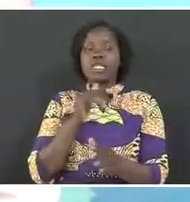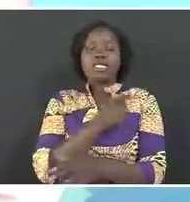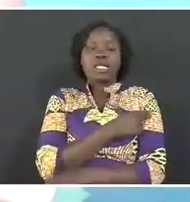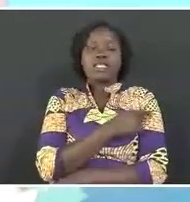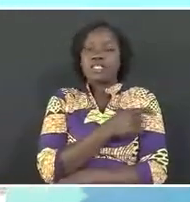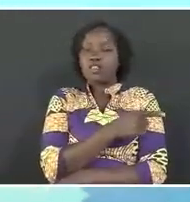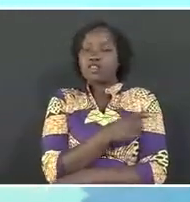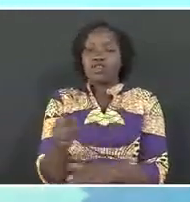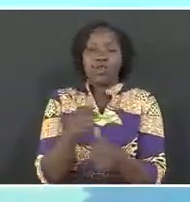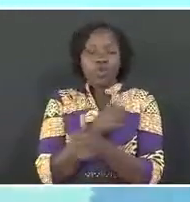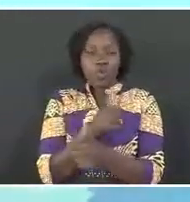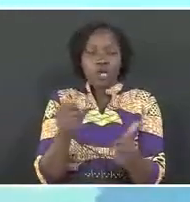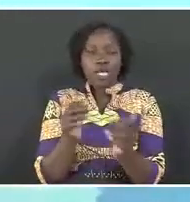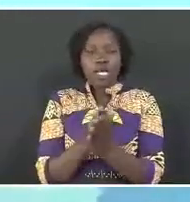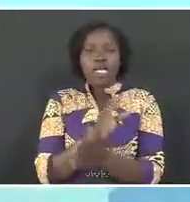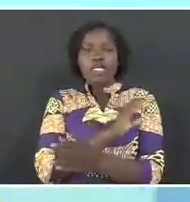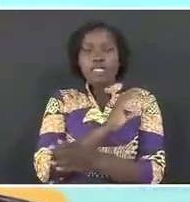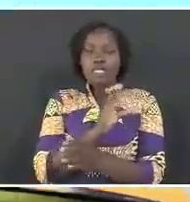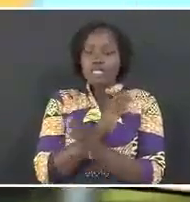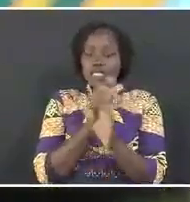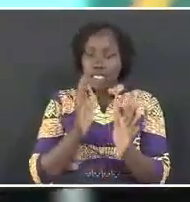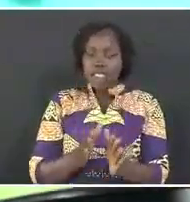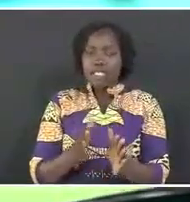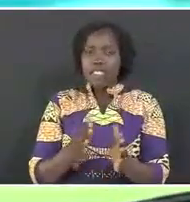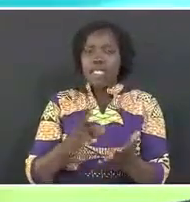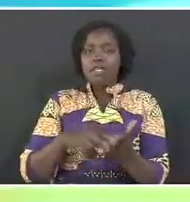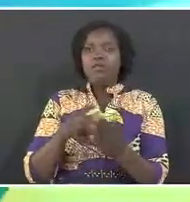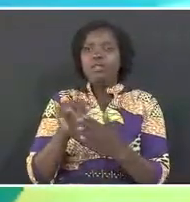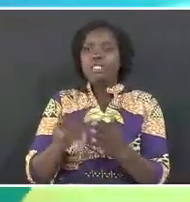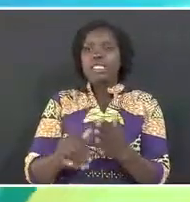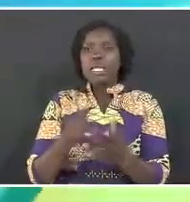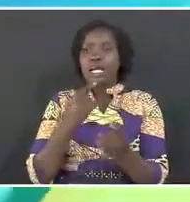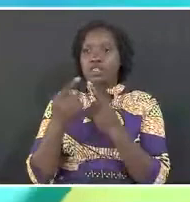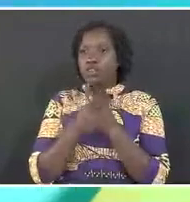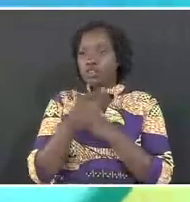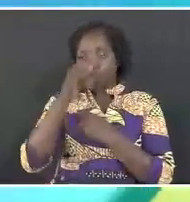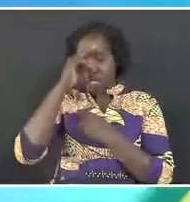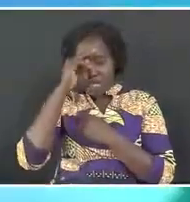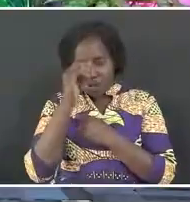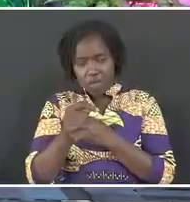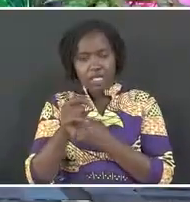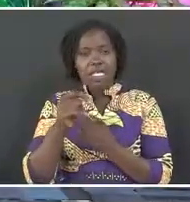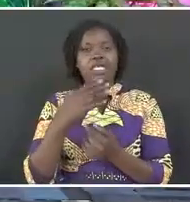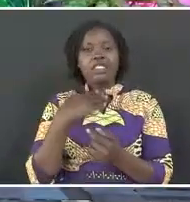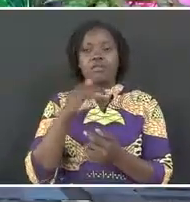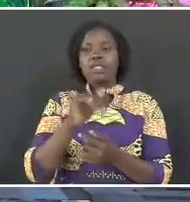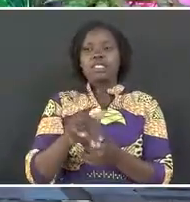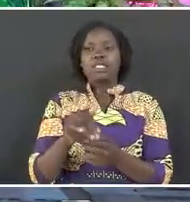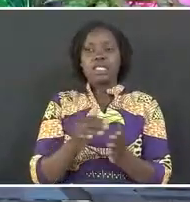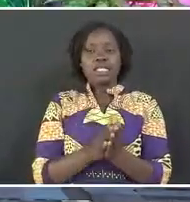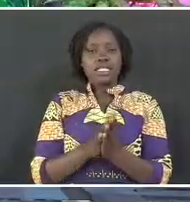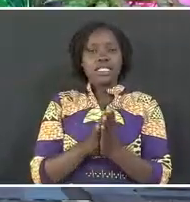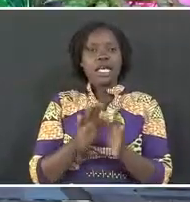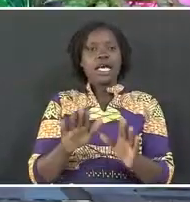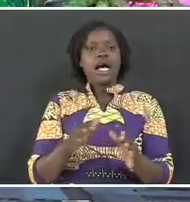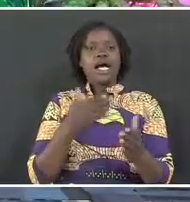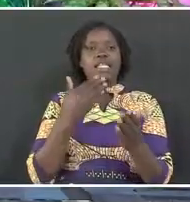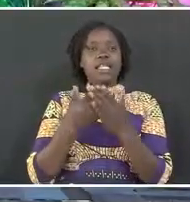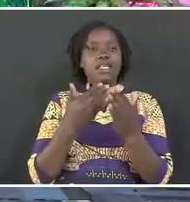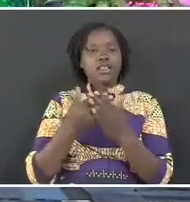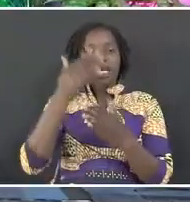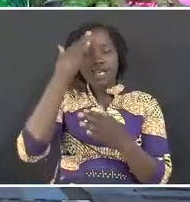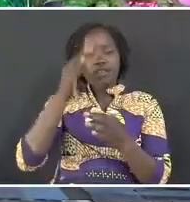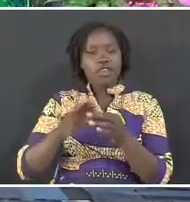well. Christianity demands that I talk to you with respect. Christianity demands that I be faithful and loyal to